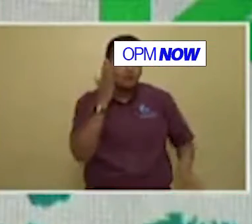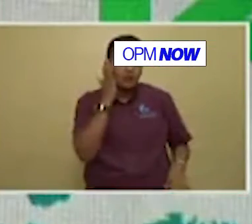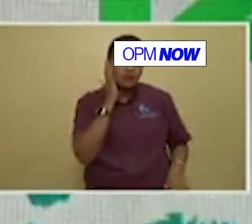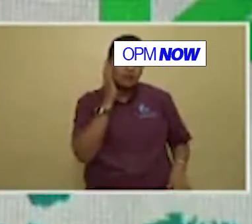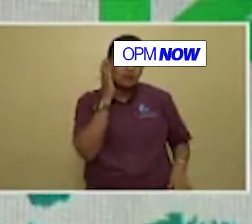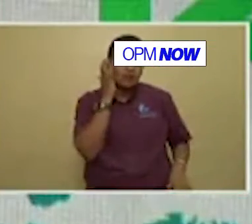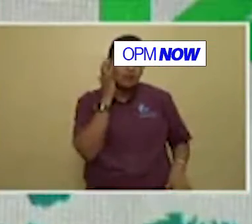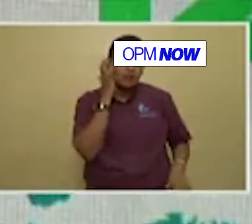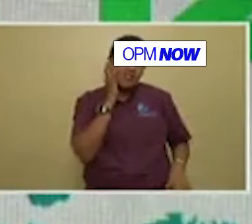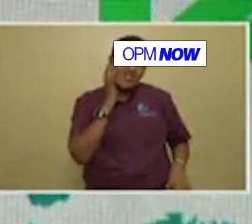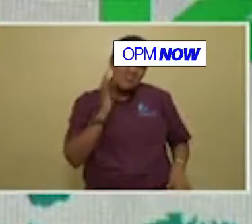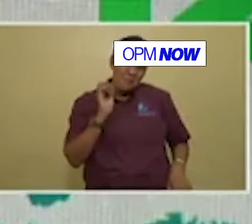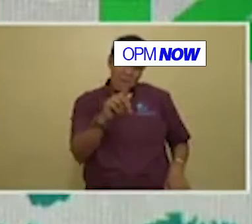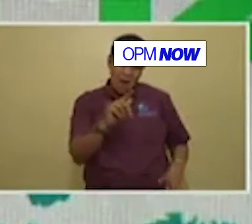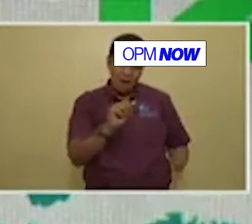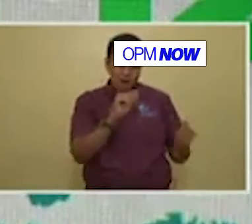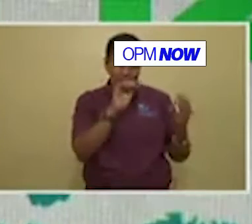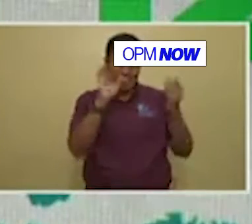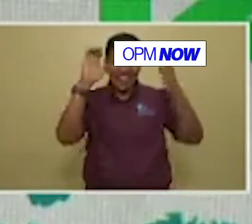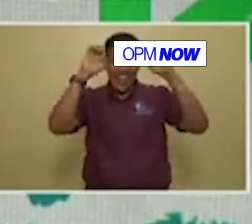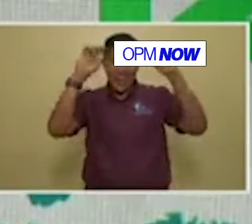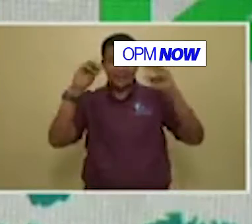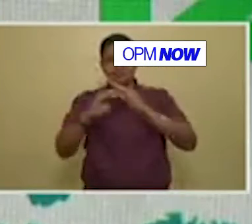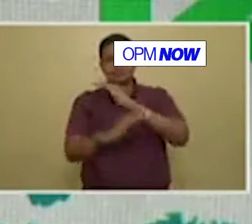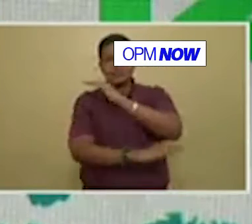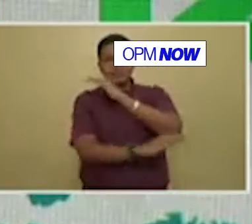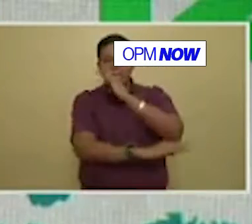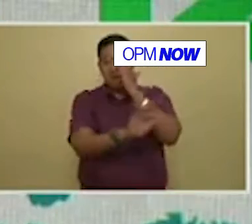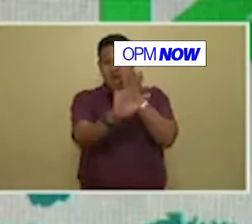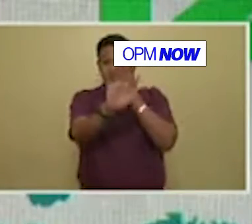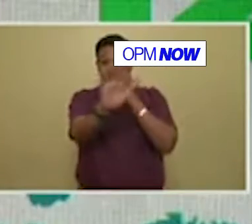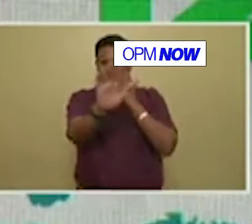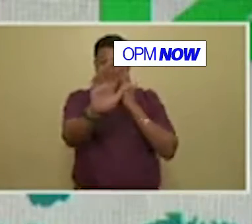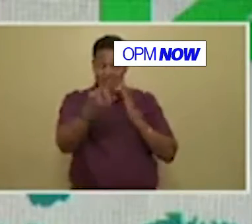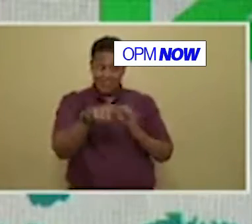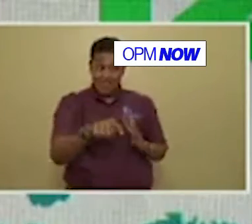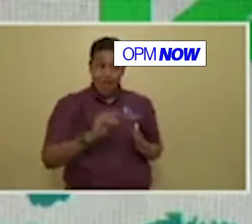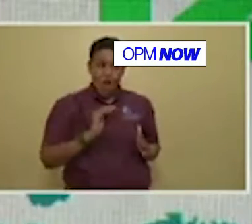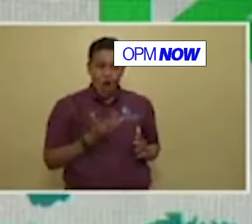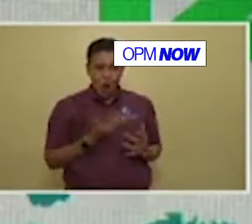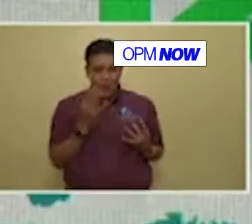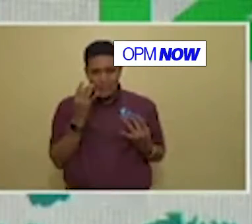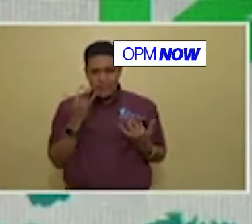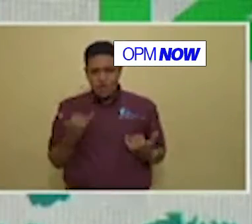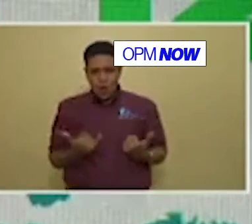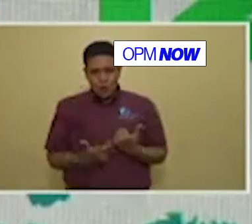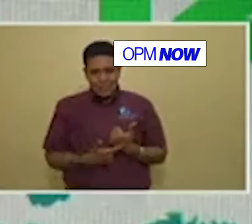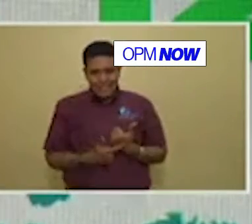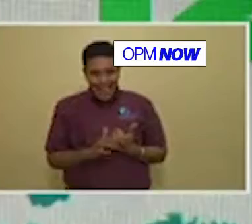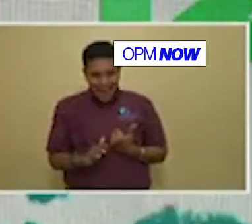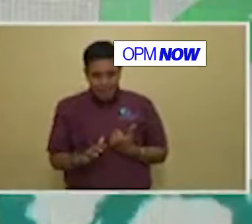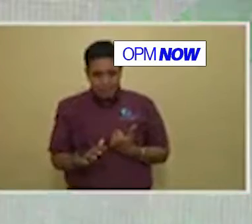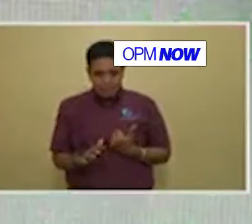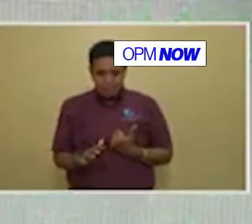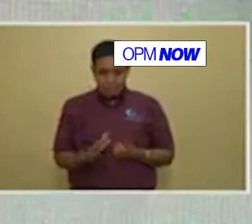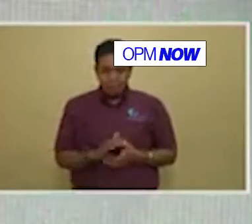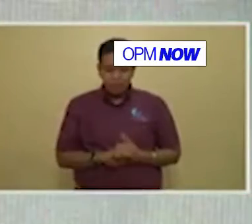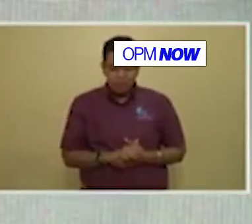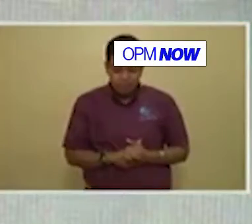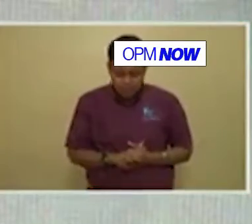a return to face-to-face education in September. This is our thinking at this point in